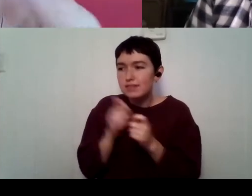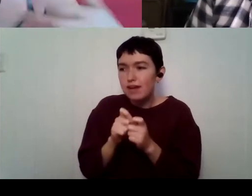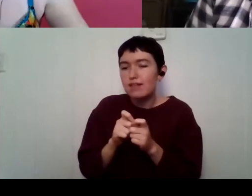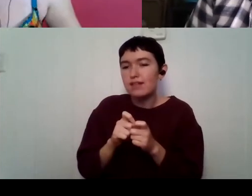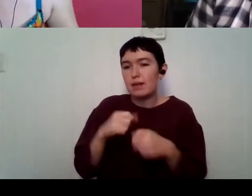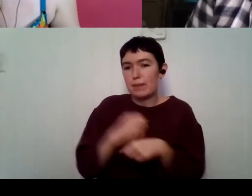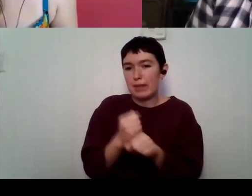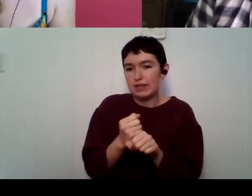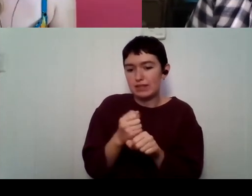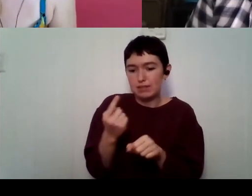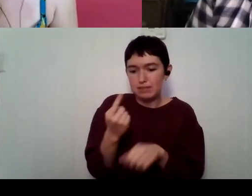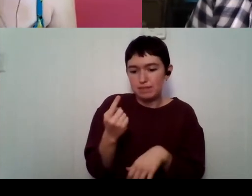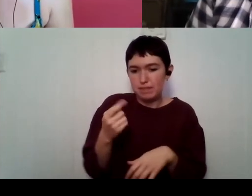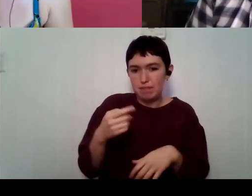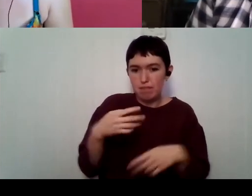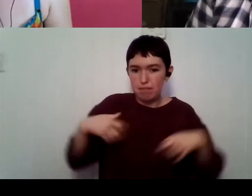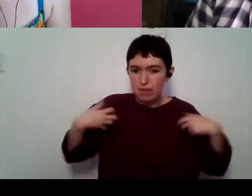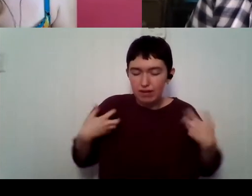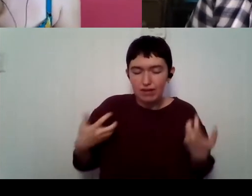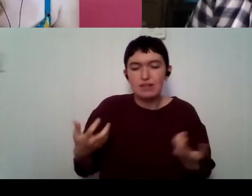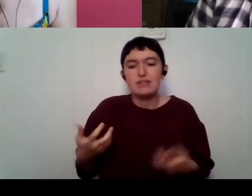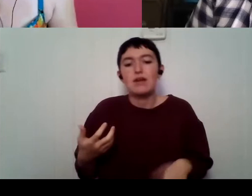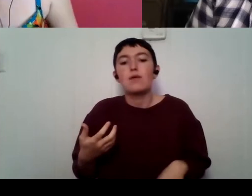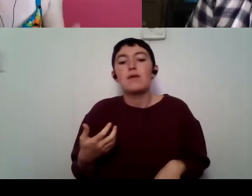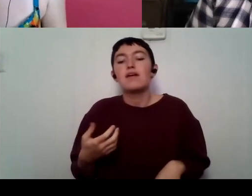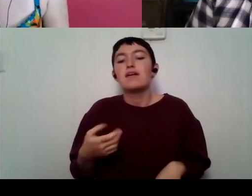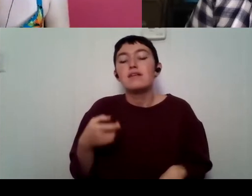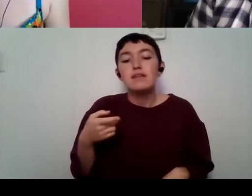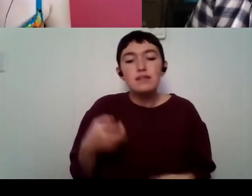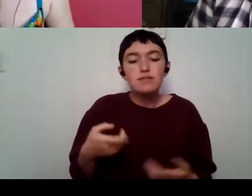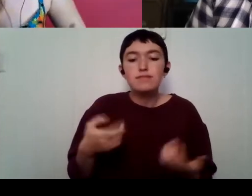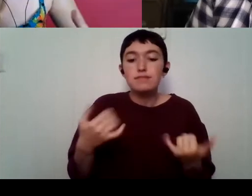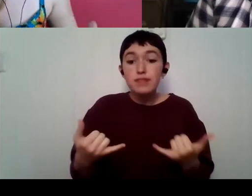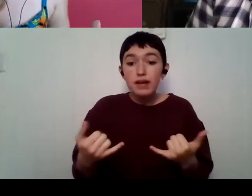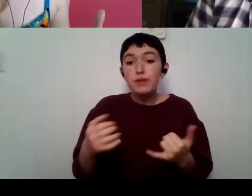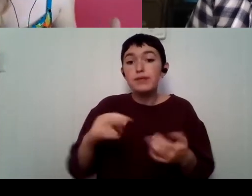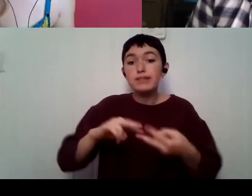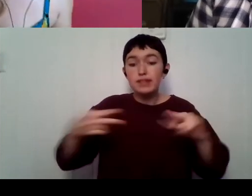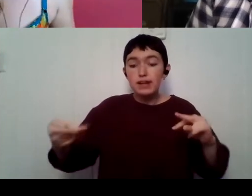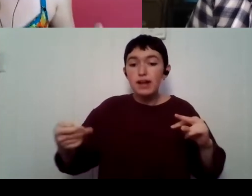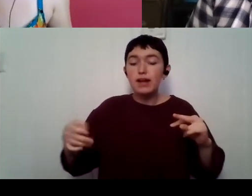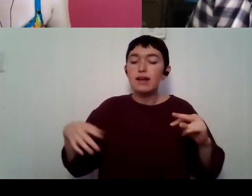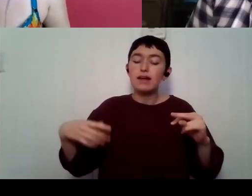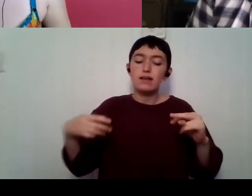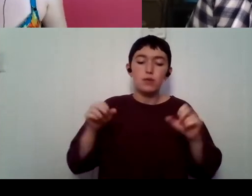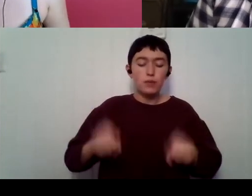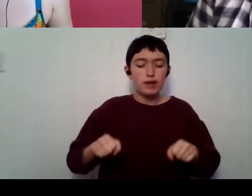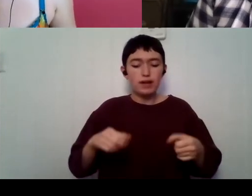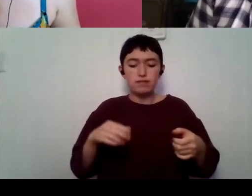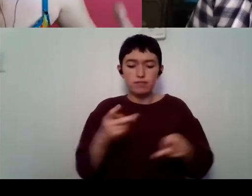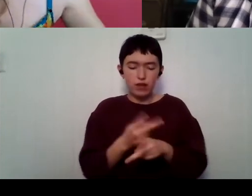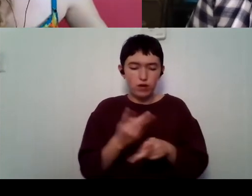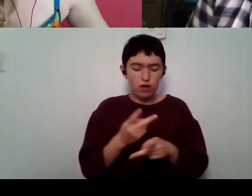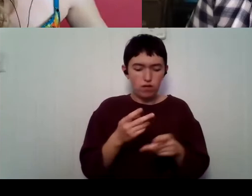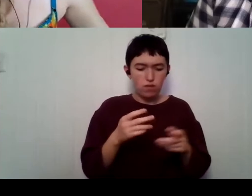lecturing about this last night. It's hard to draw lines. Now with DNA, we can, draw better lines, but it's still, for instance, I studied